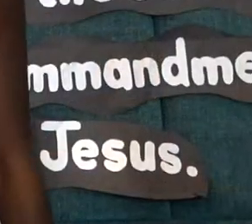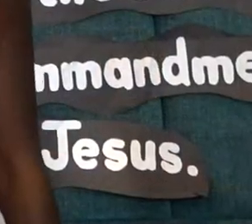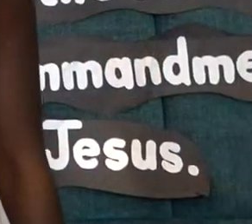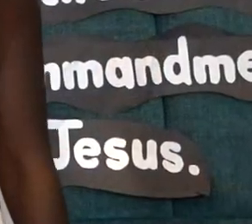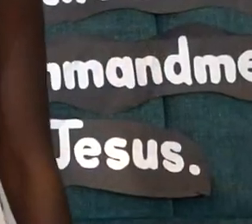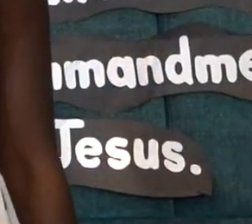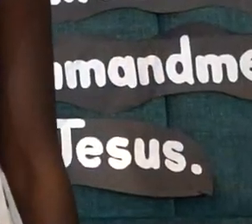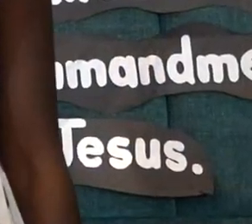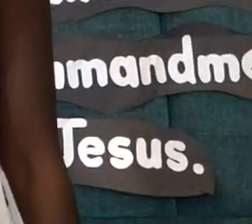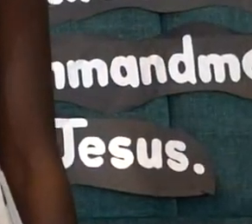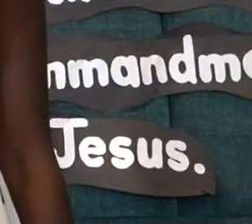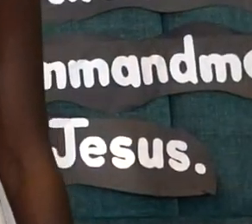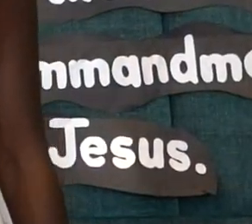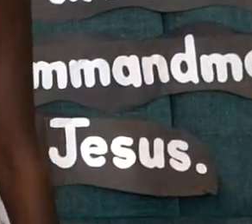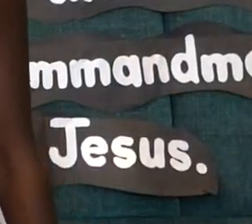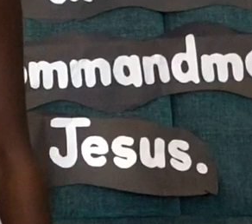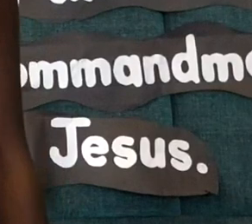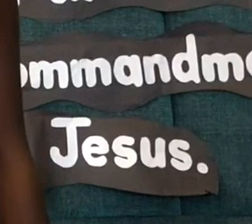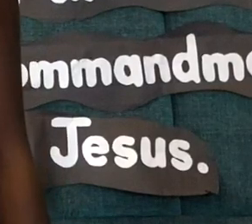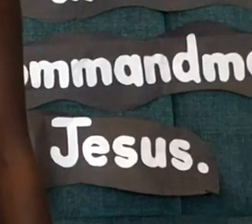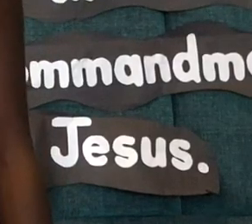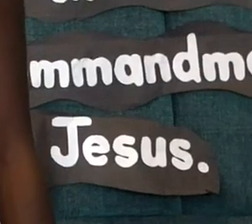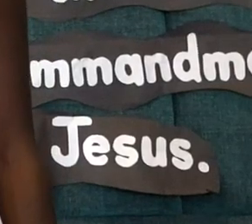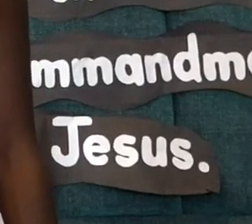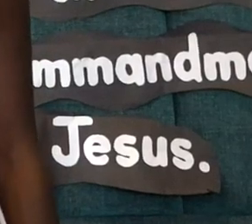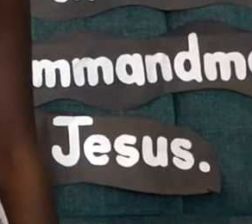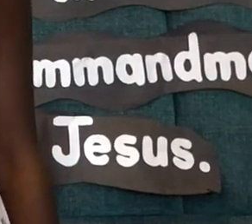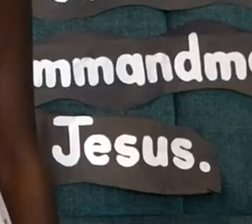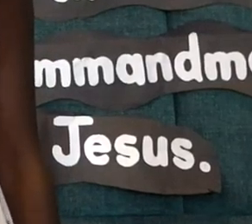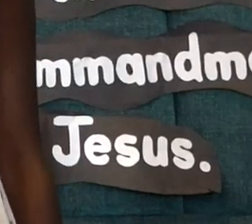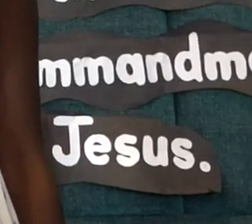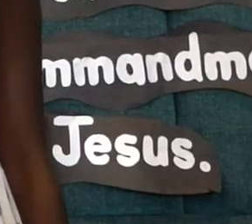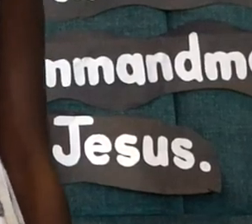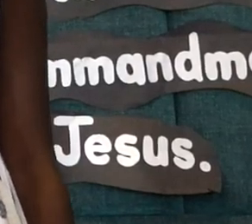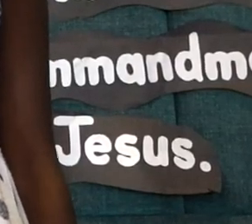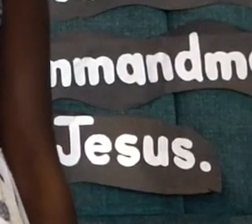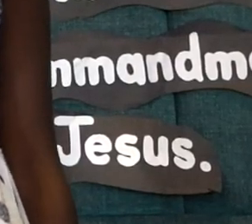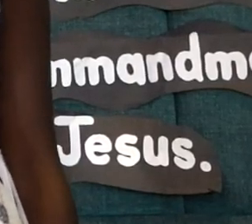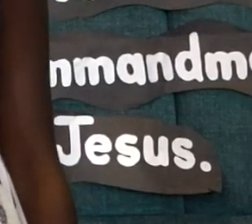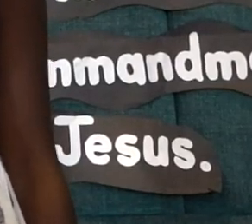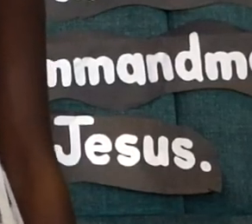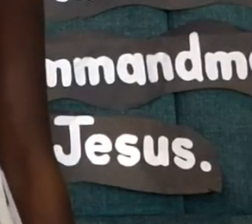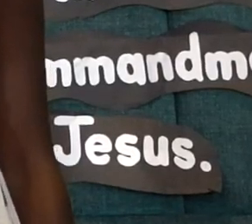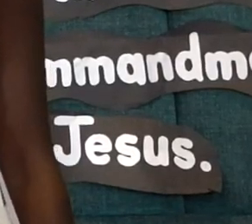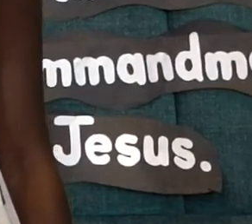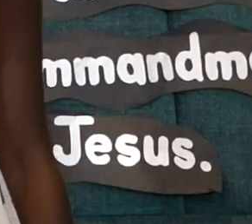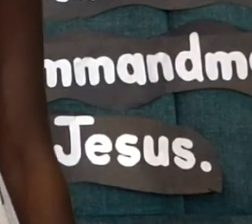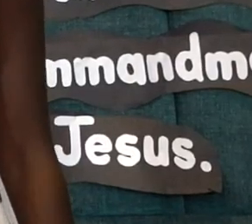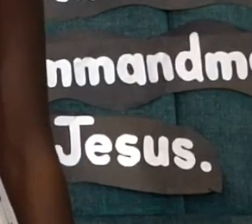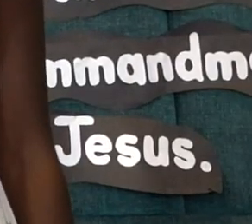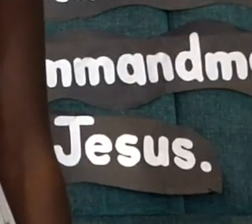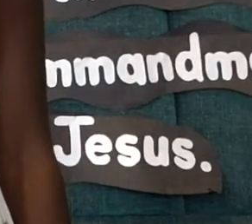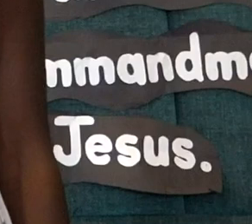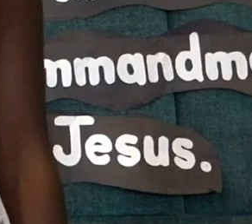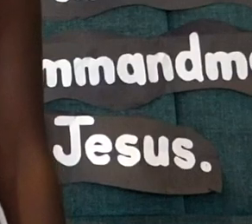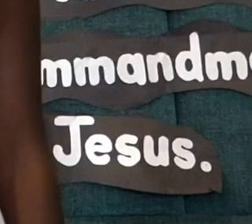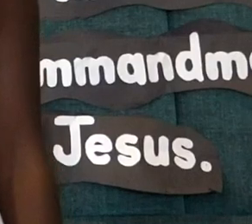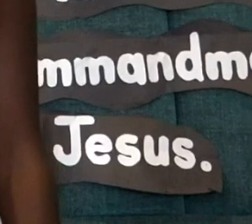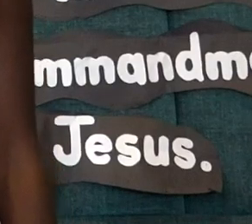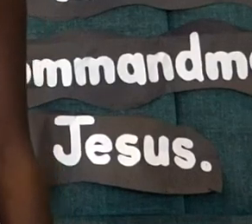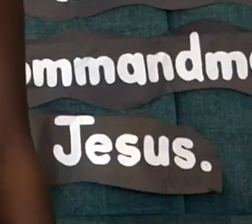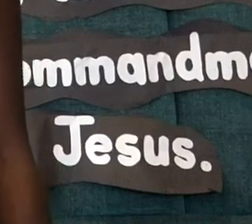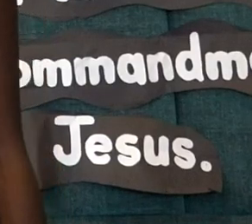We are servant, humble and meek.